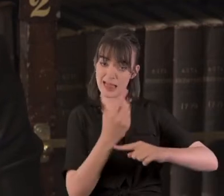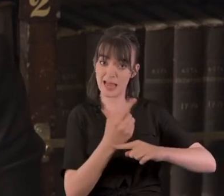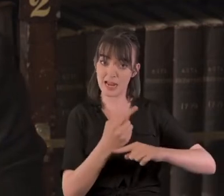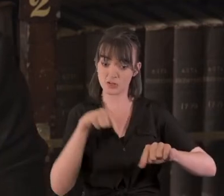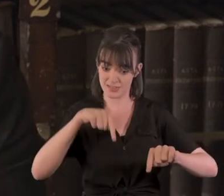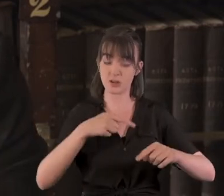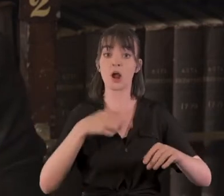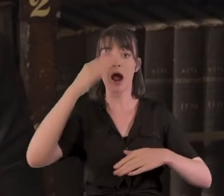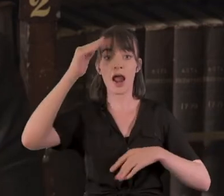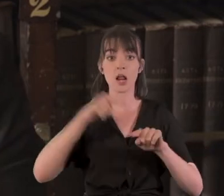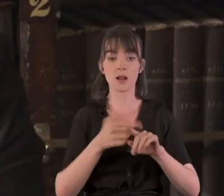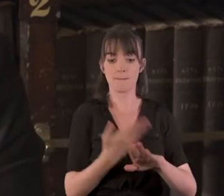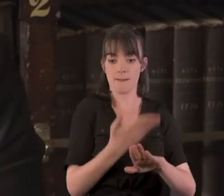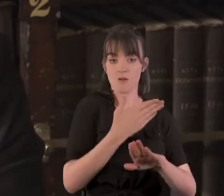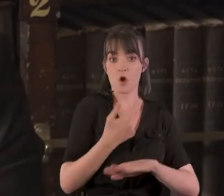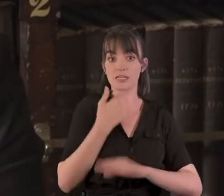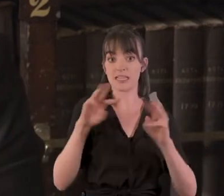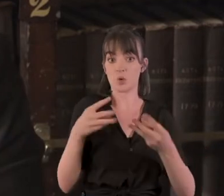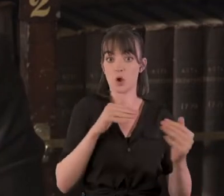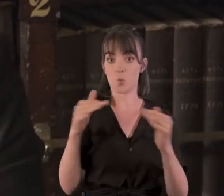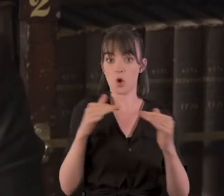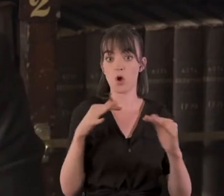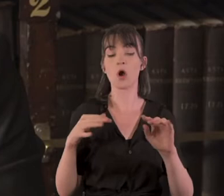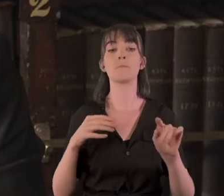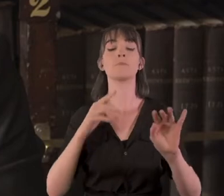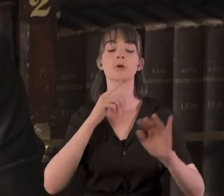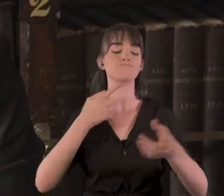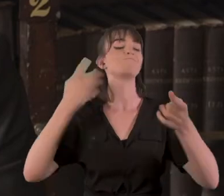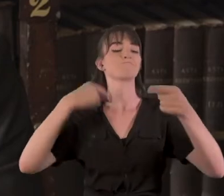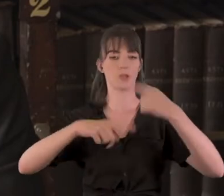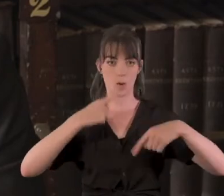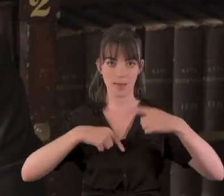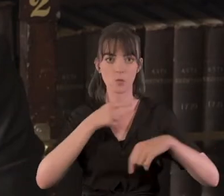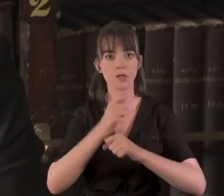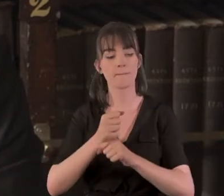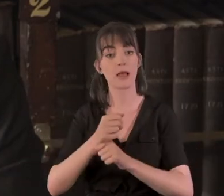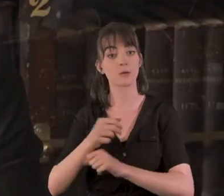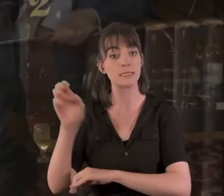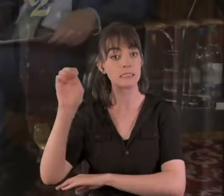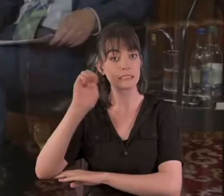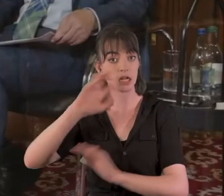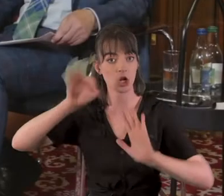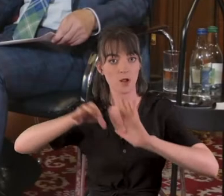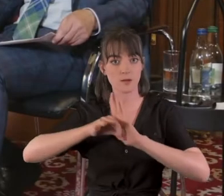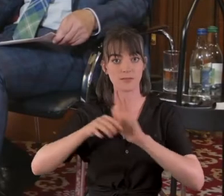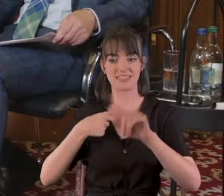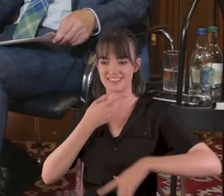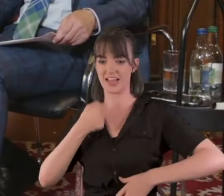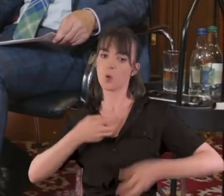War. But if we go back to the rationale for the British government demanding that presence, one of